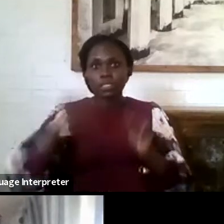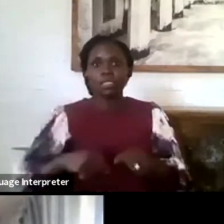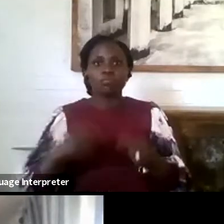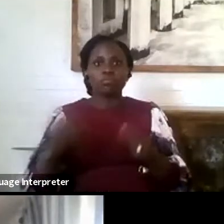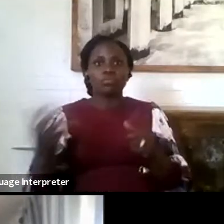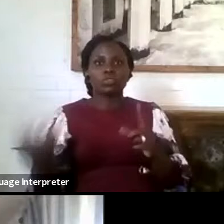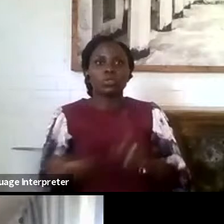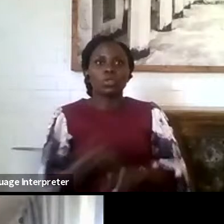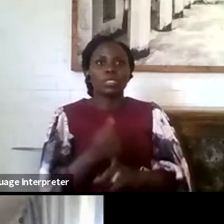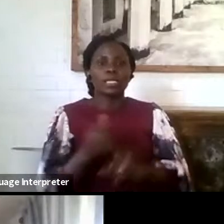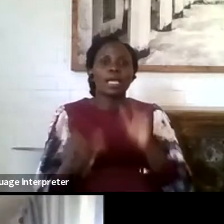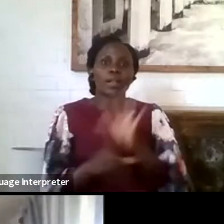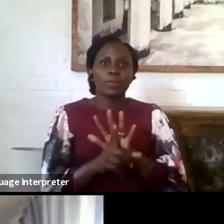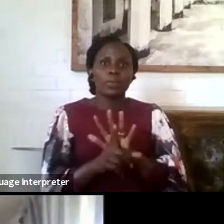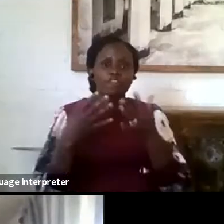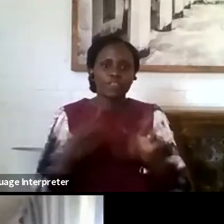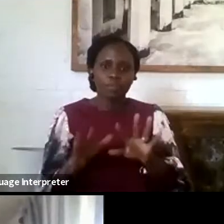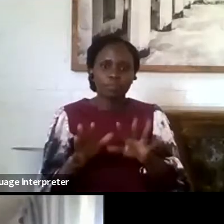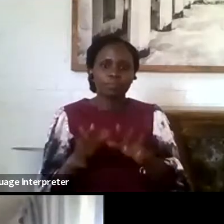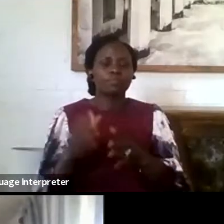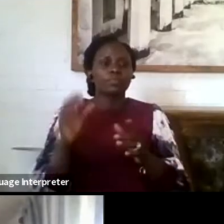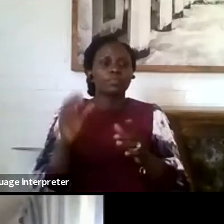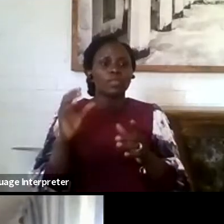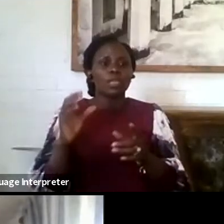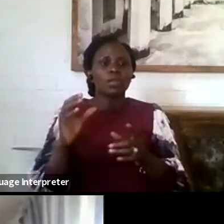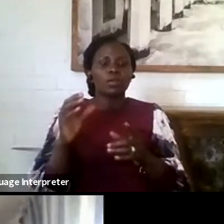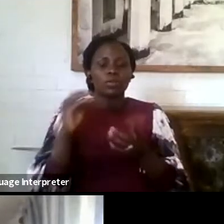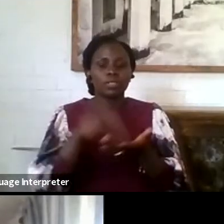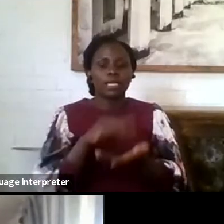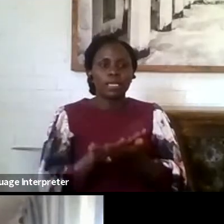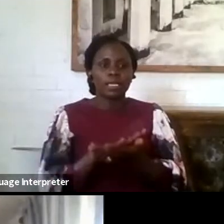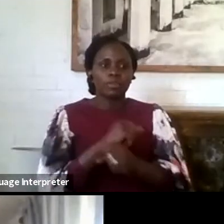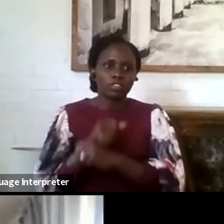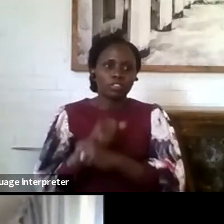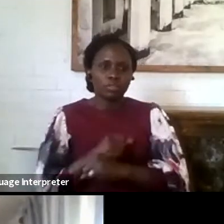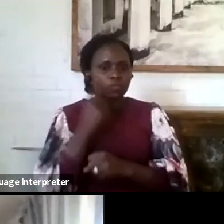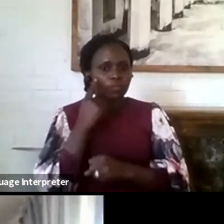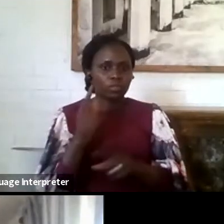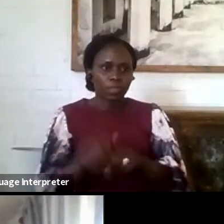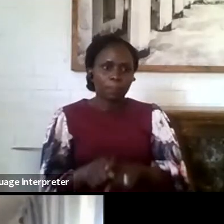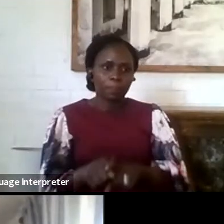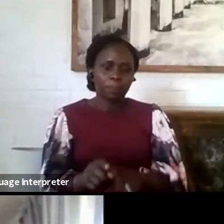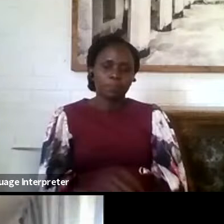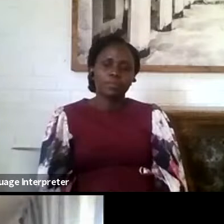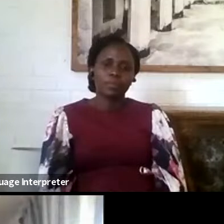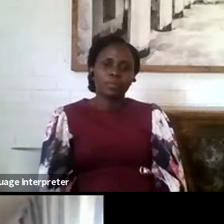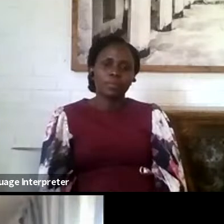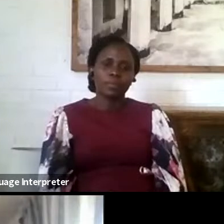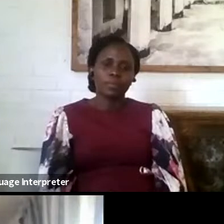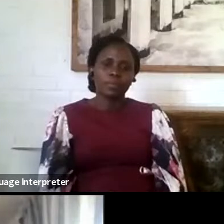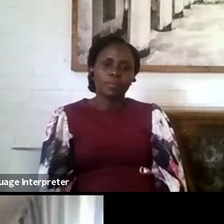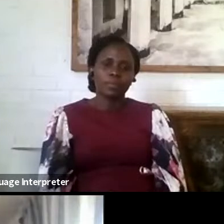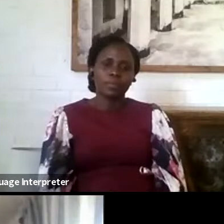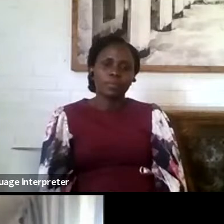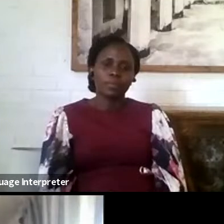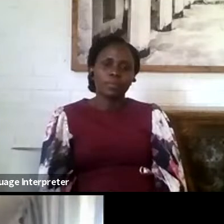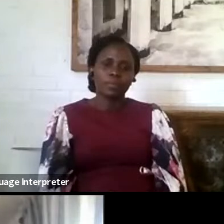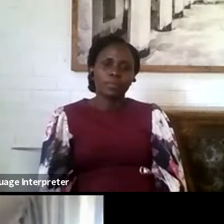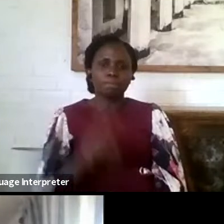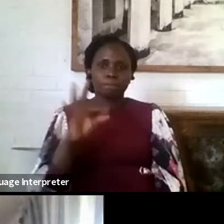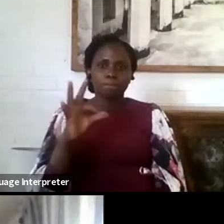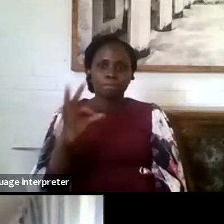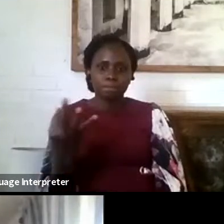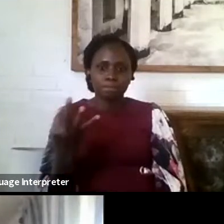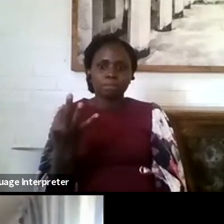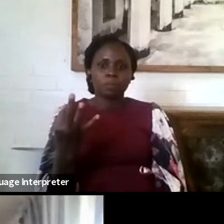data protection to govern digital identity as well. Third recommendation, African governments need to